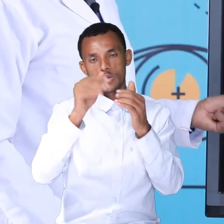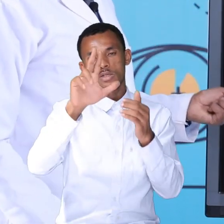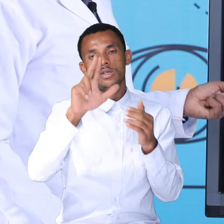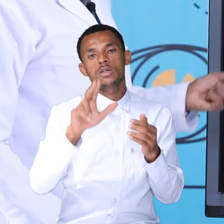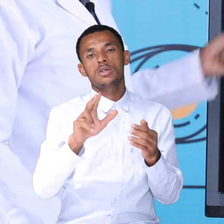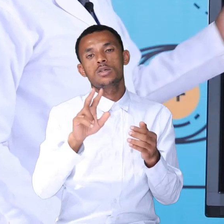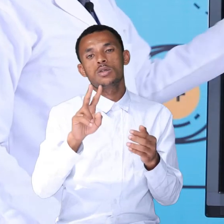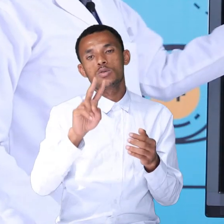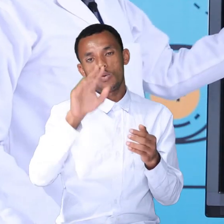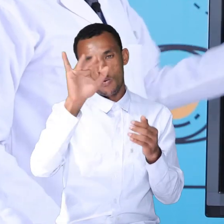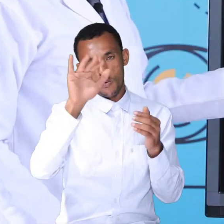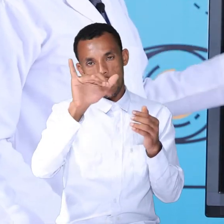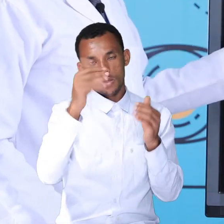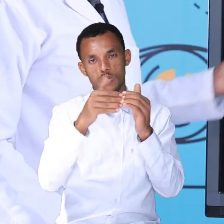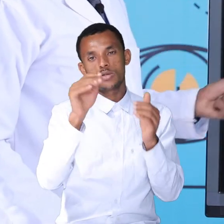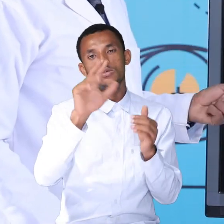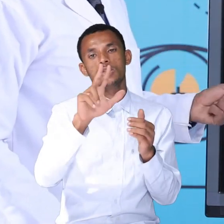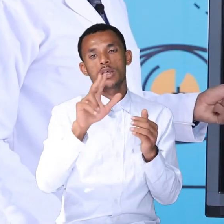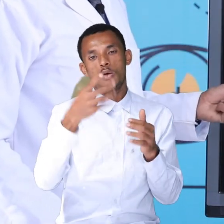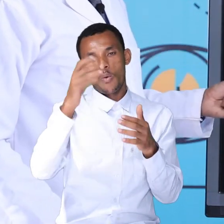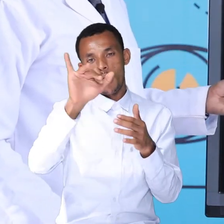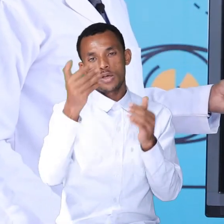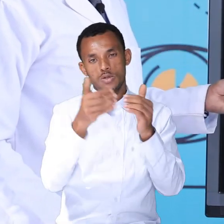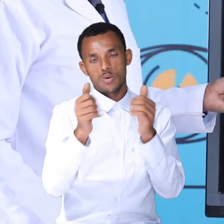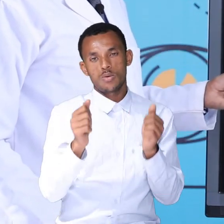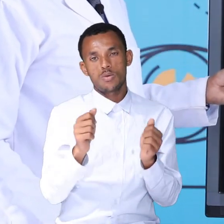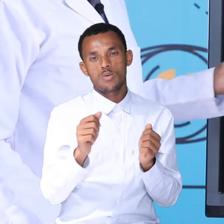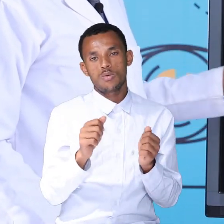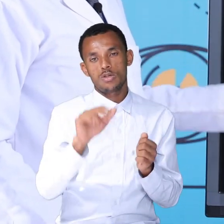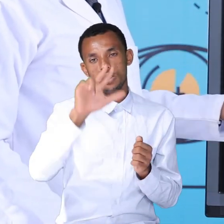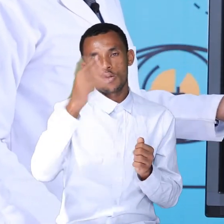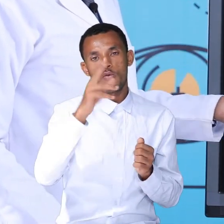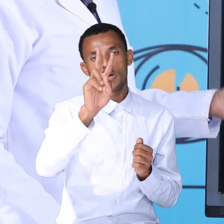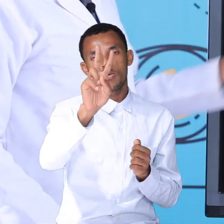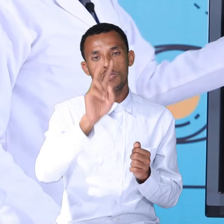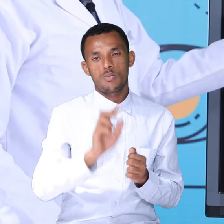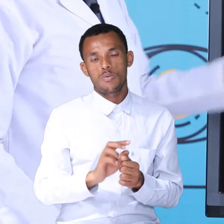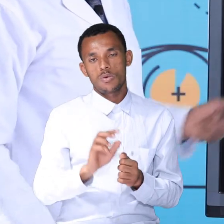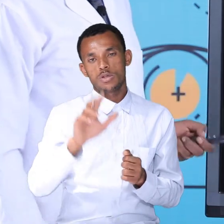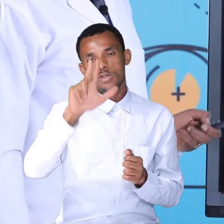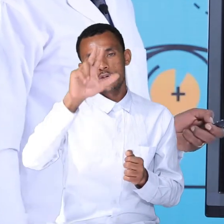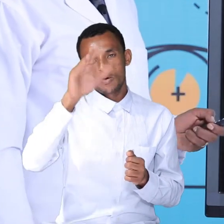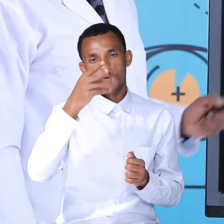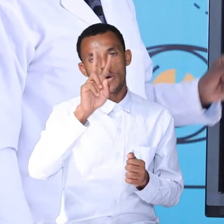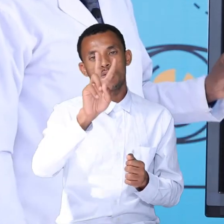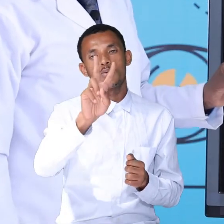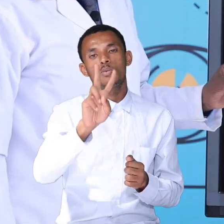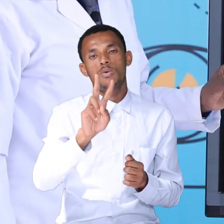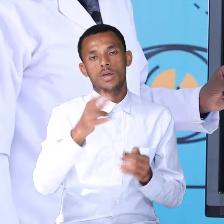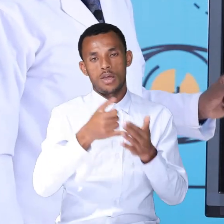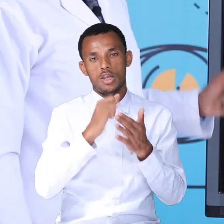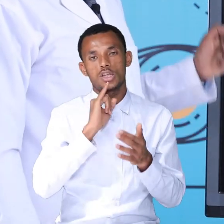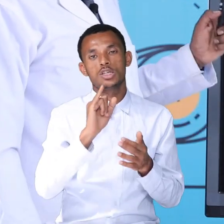y, which is equal to 2y is equal to 3. The values of y to be equal to have 3 over 2 it comes. 3